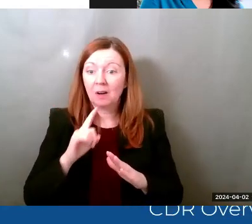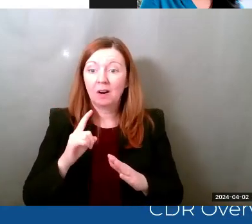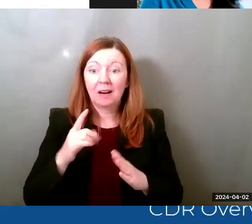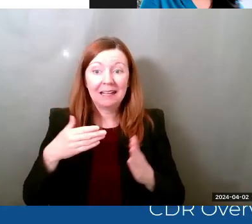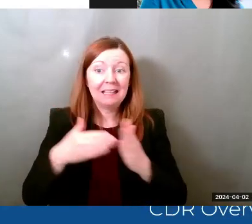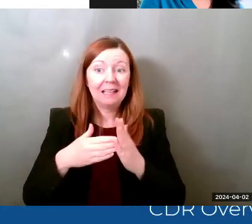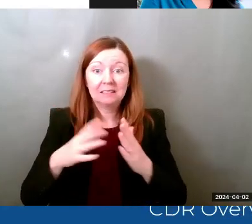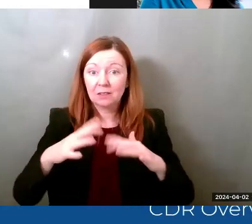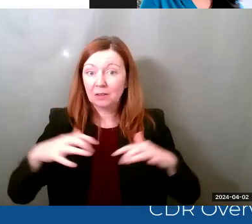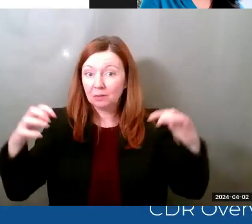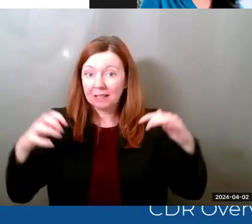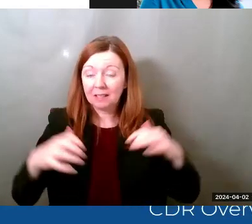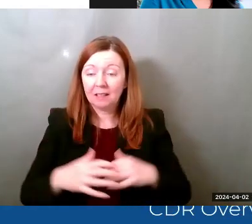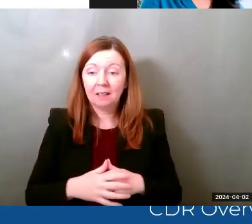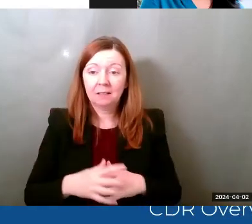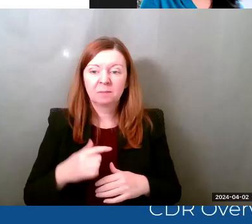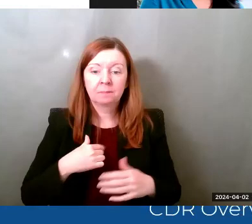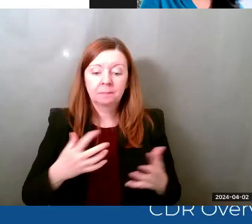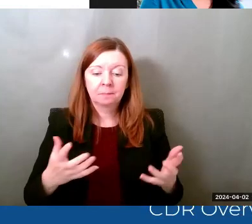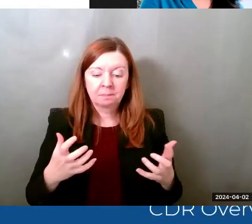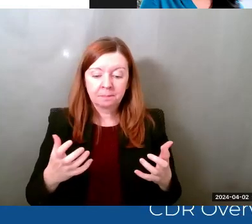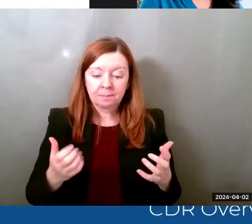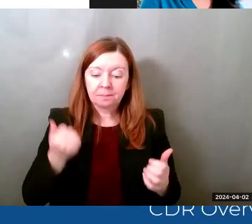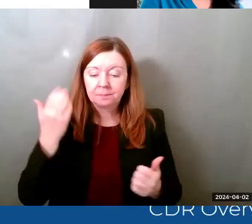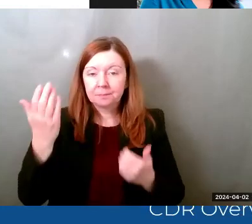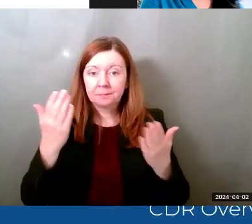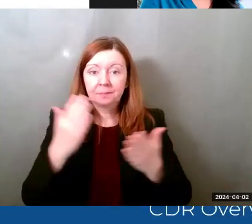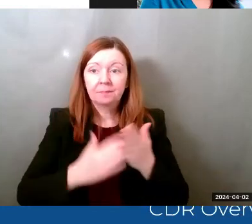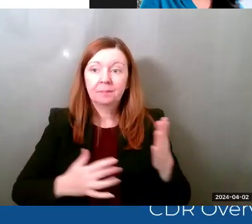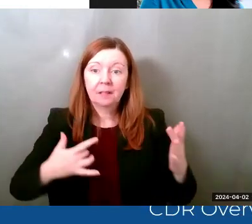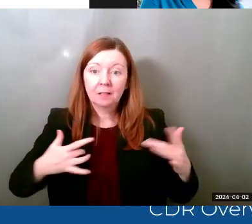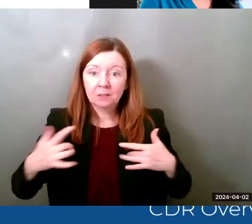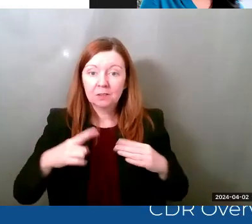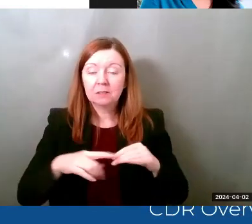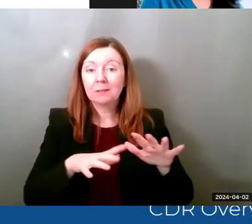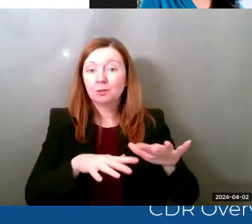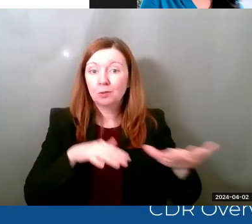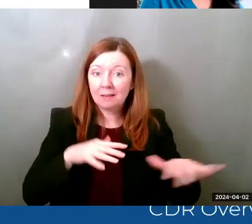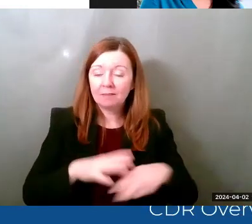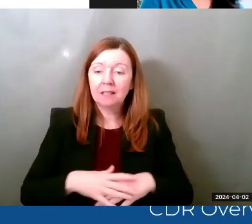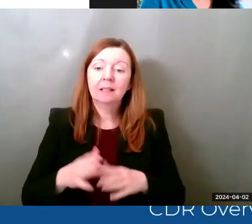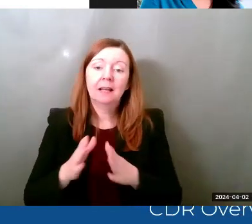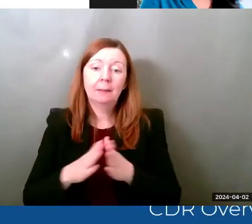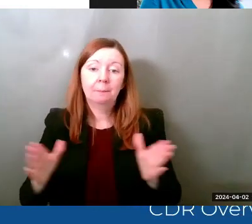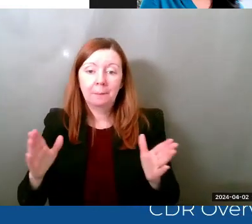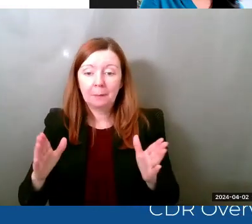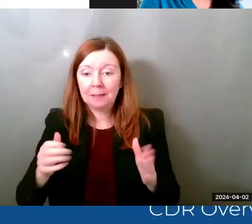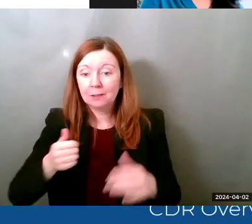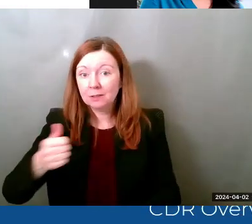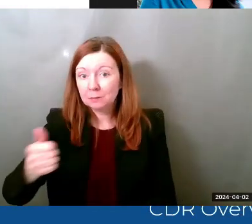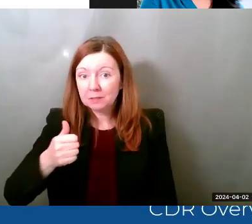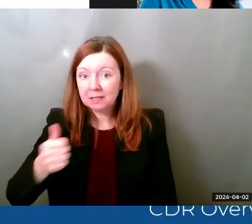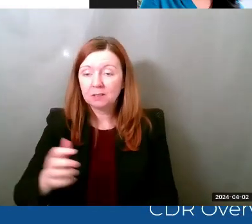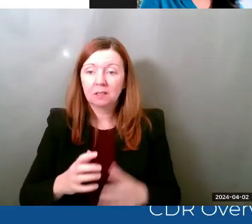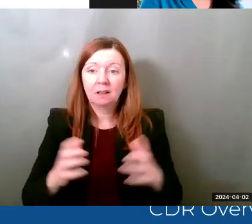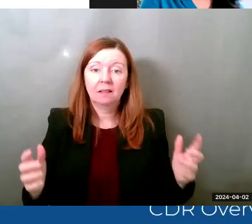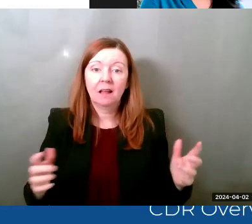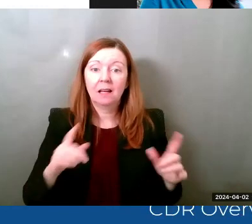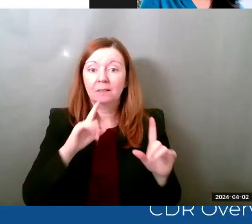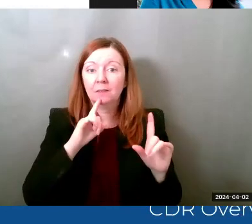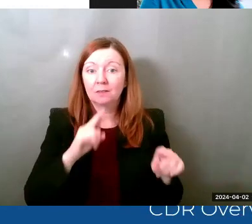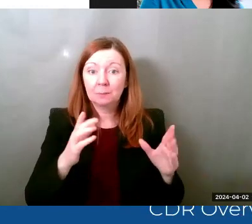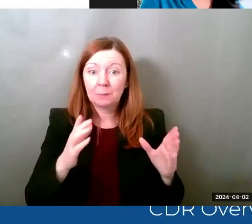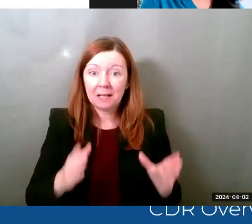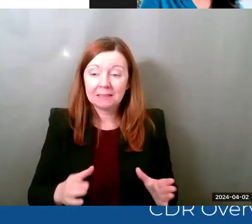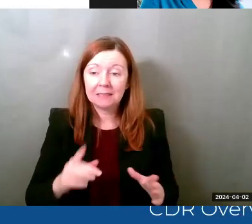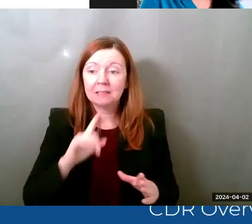this arena, and I just wanted to raise some concerns about traffic and public transportation. A lot of the